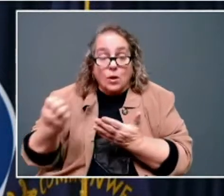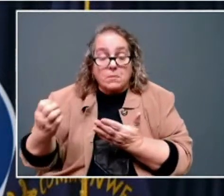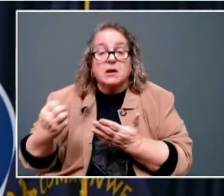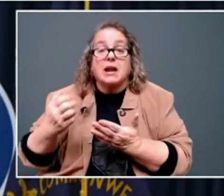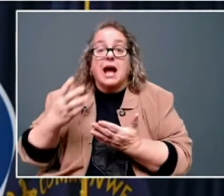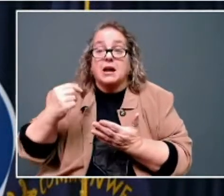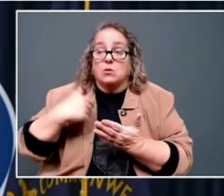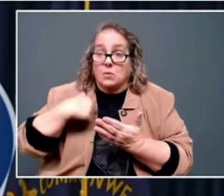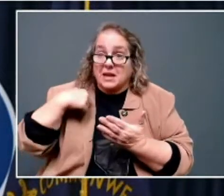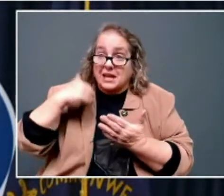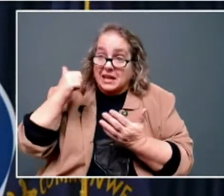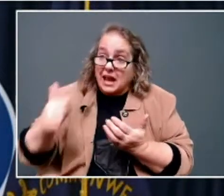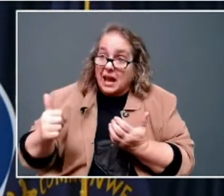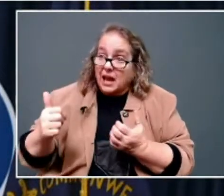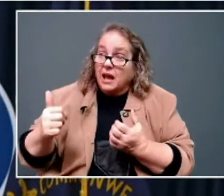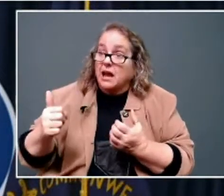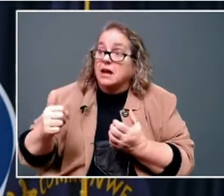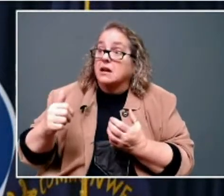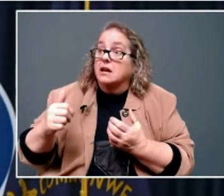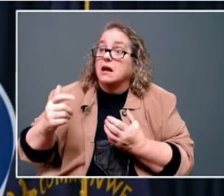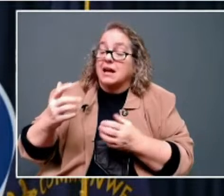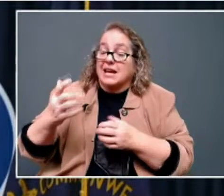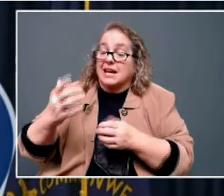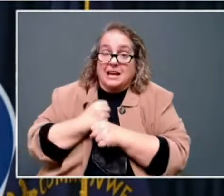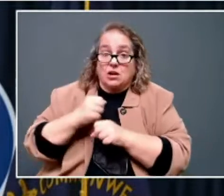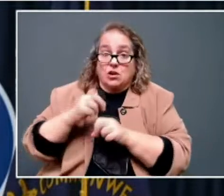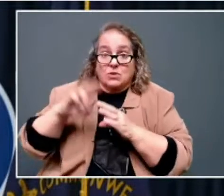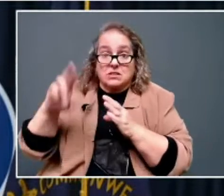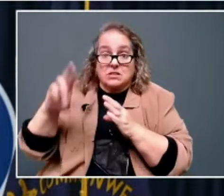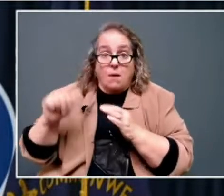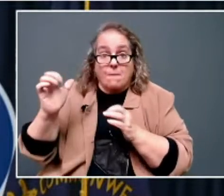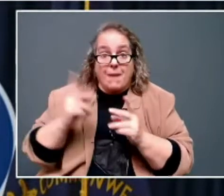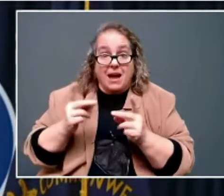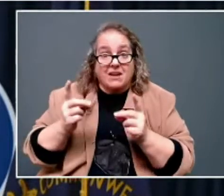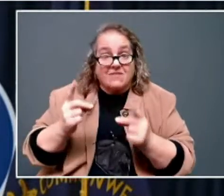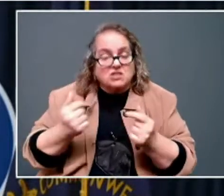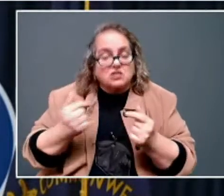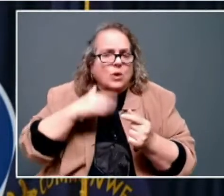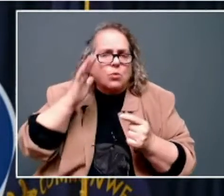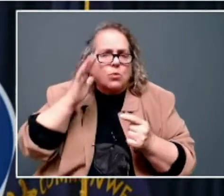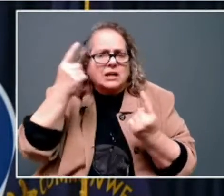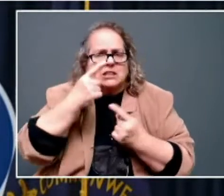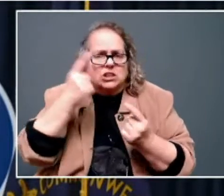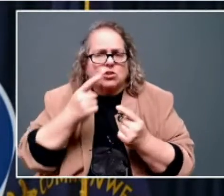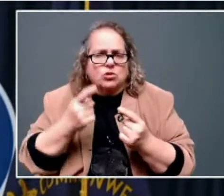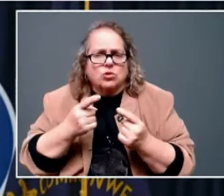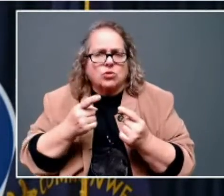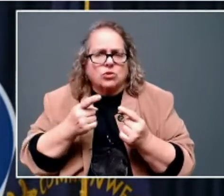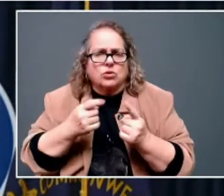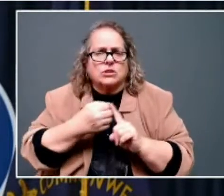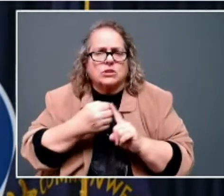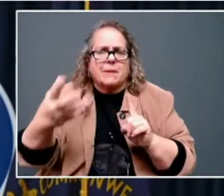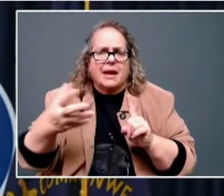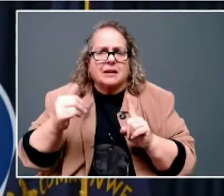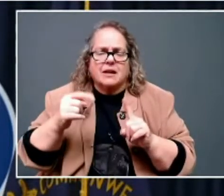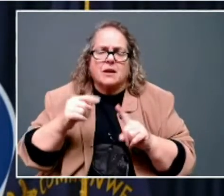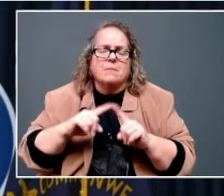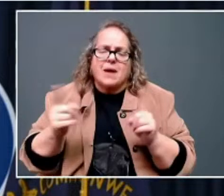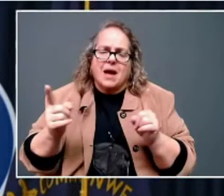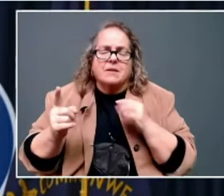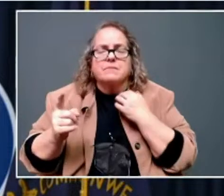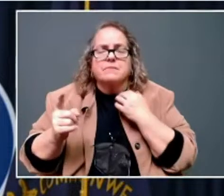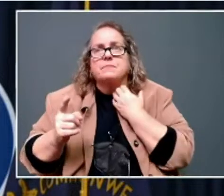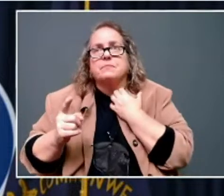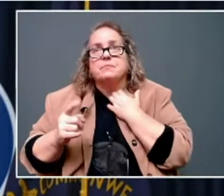something we'd certainly consider. I do believe that even with something like this, as take-home